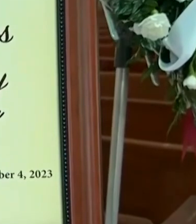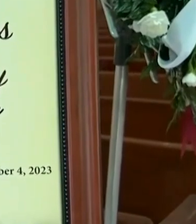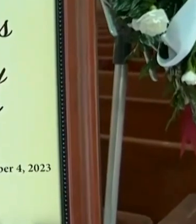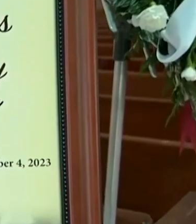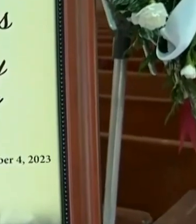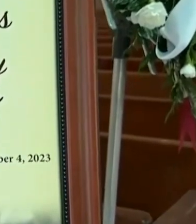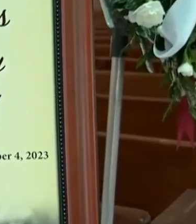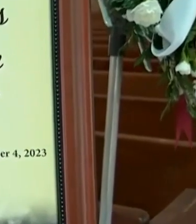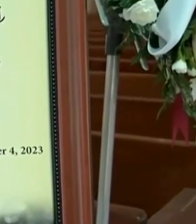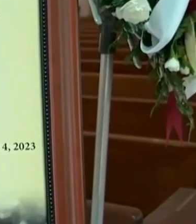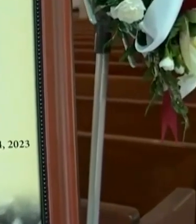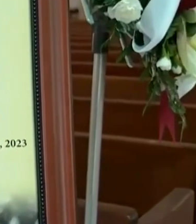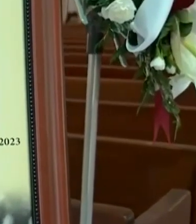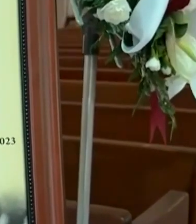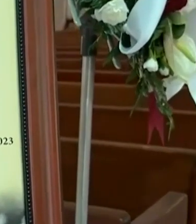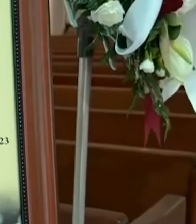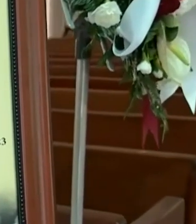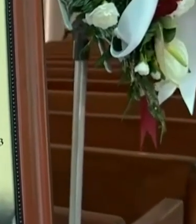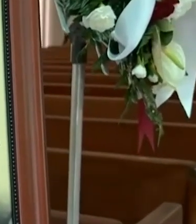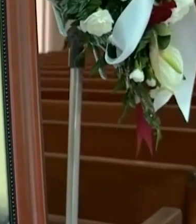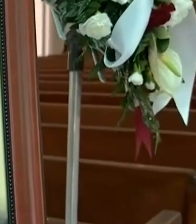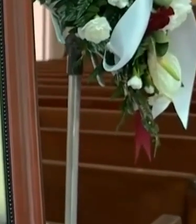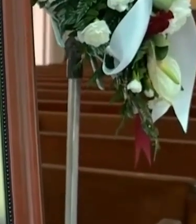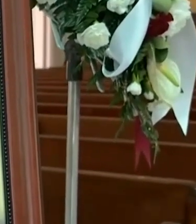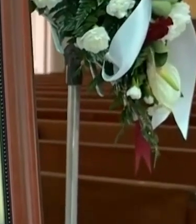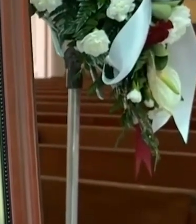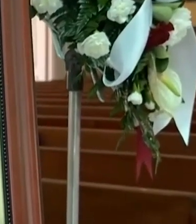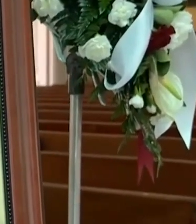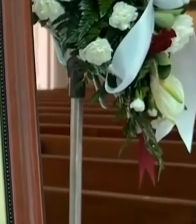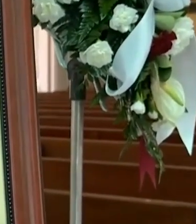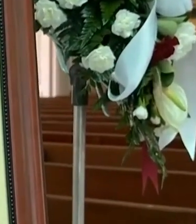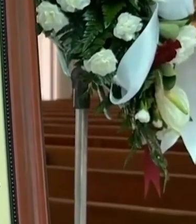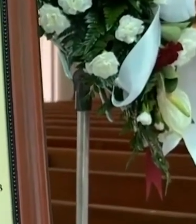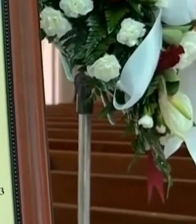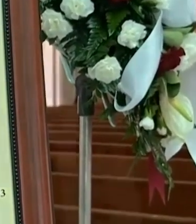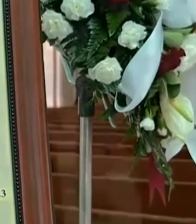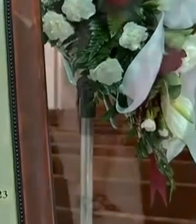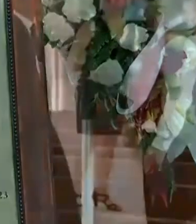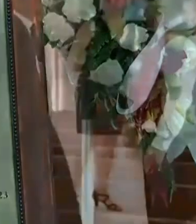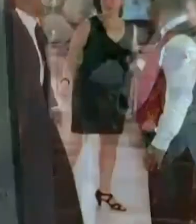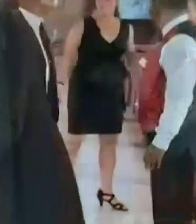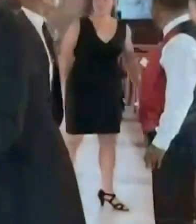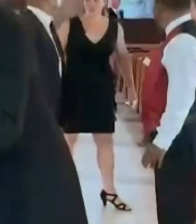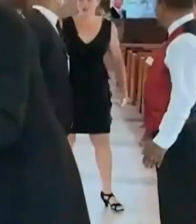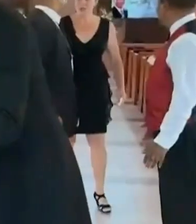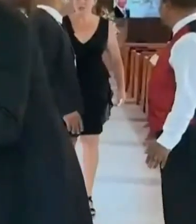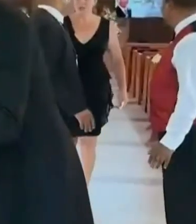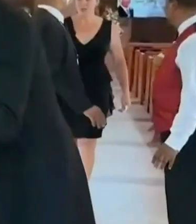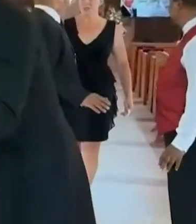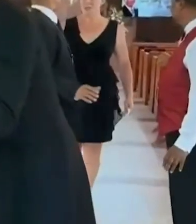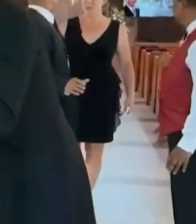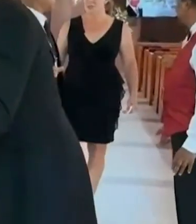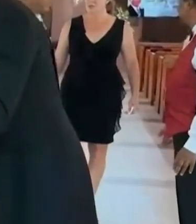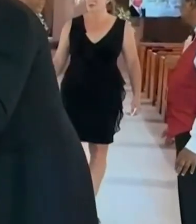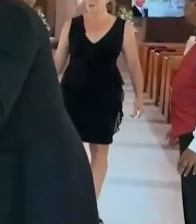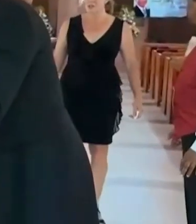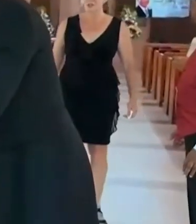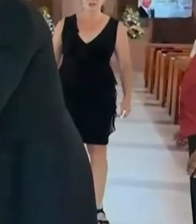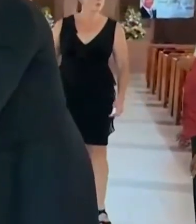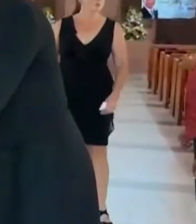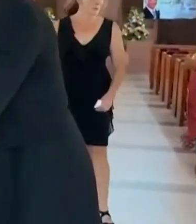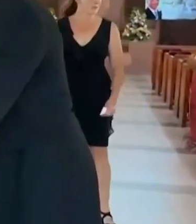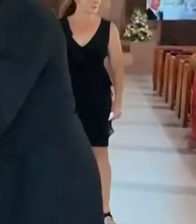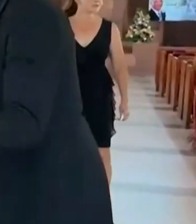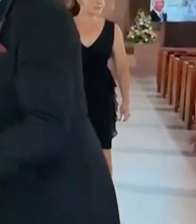service at the Coral Ridge Chapel. Lashley, who debuted for the West Indies in 1960 against Australia, was one of the participants in